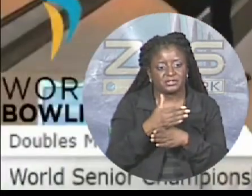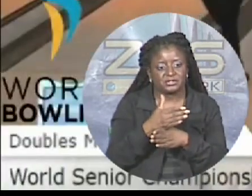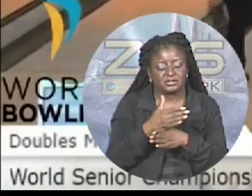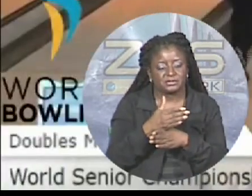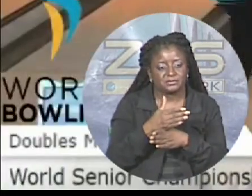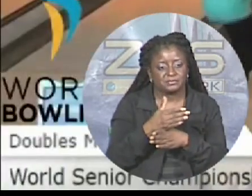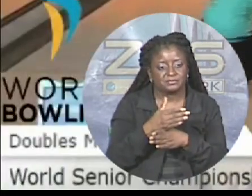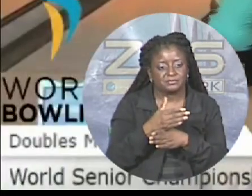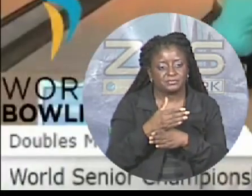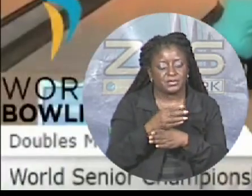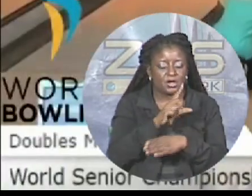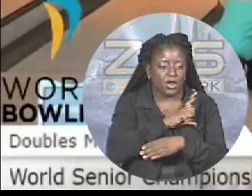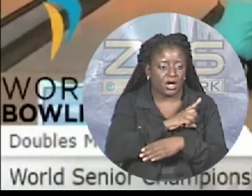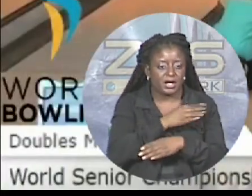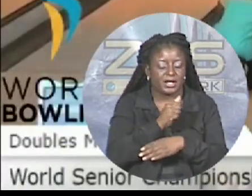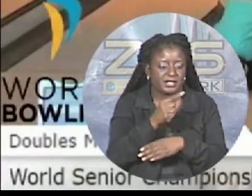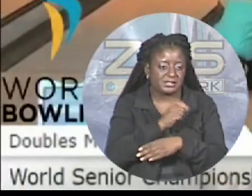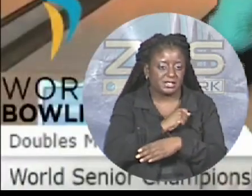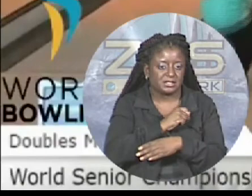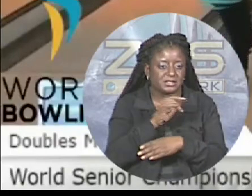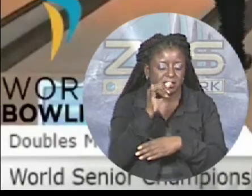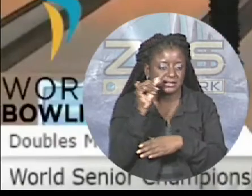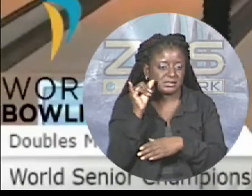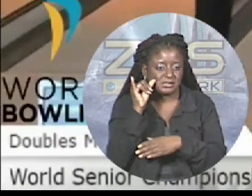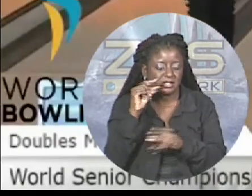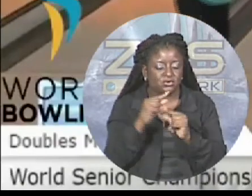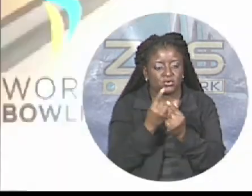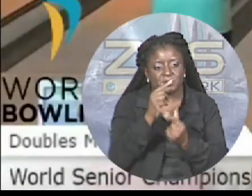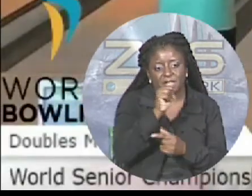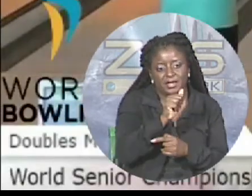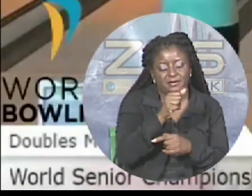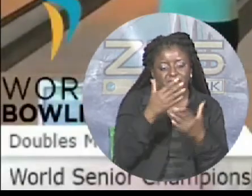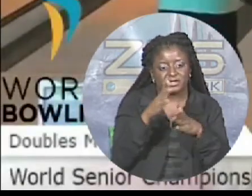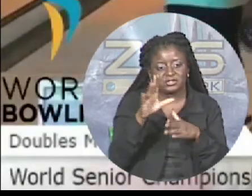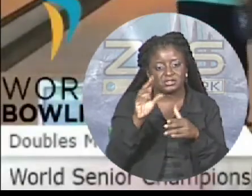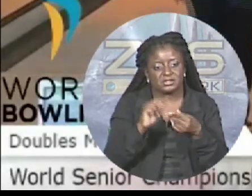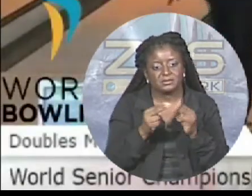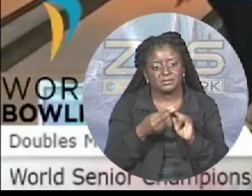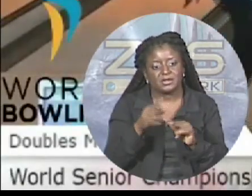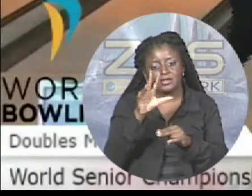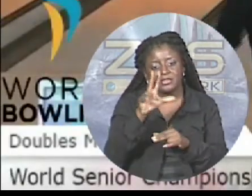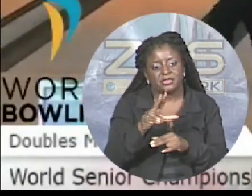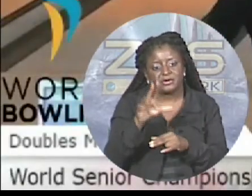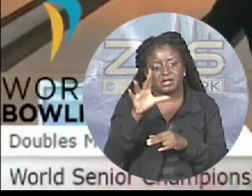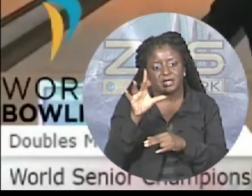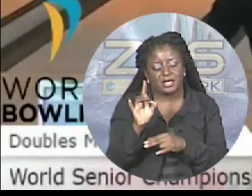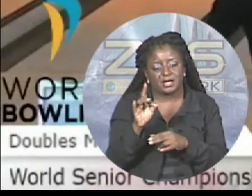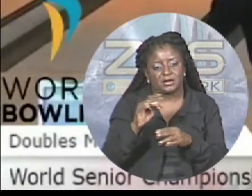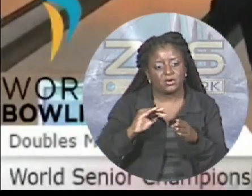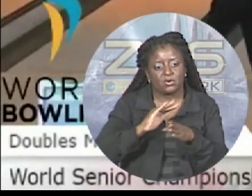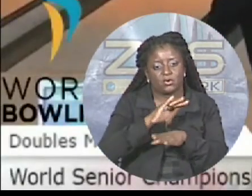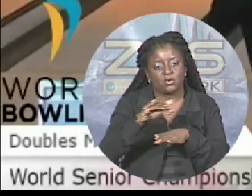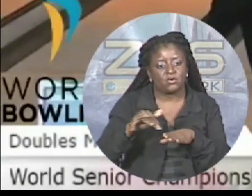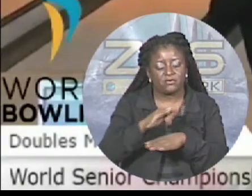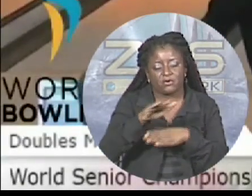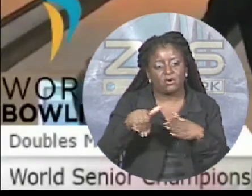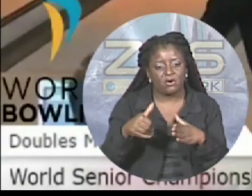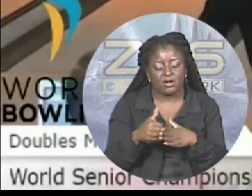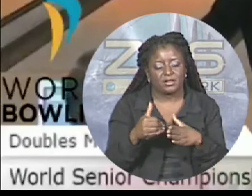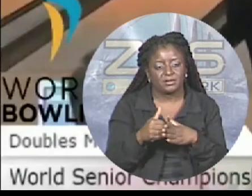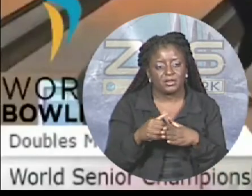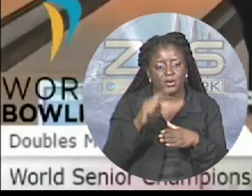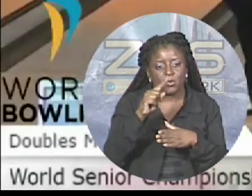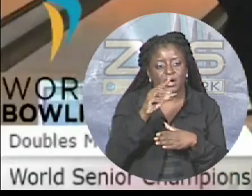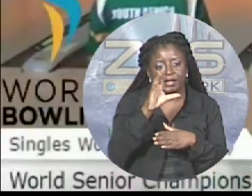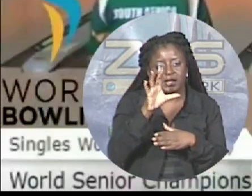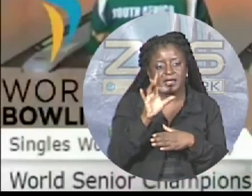Lockhart and Greg Taylor, who competed yesterday in Group A, finished 38th overall with their 2,225 pins and a